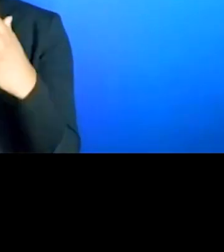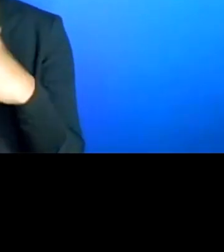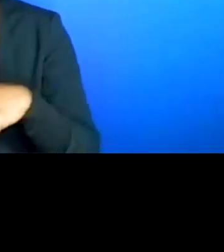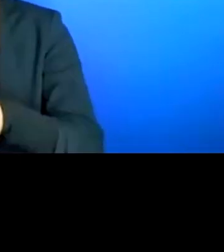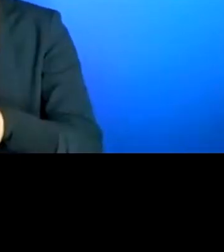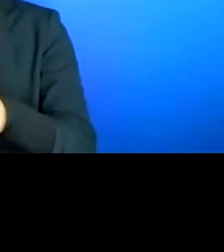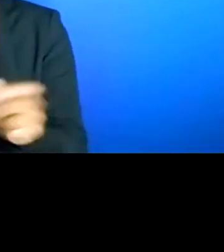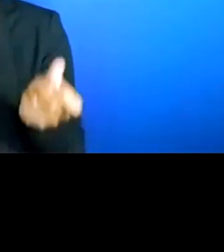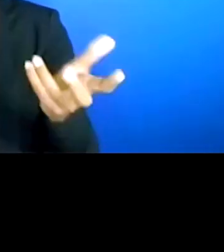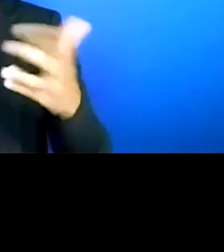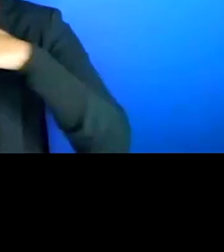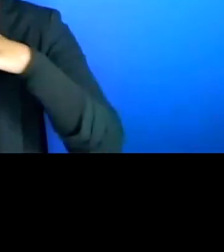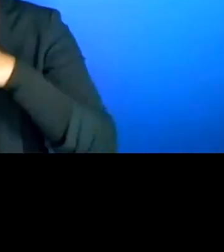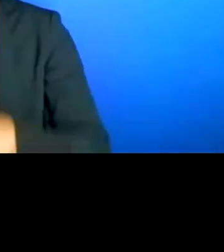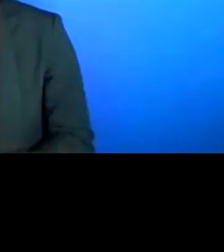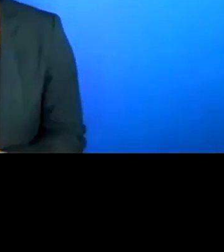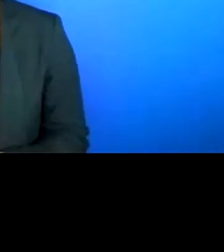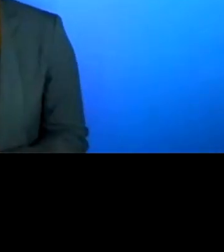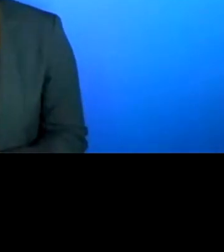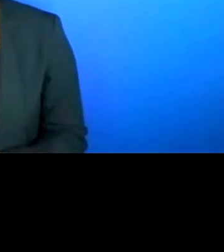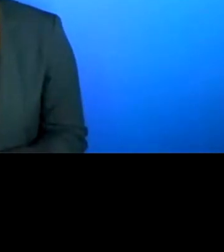doing providing these services.